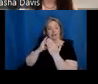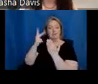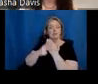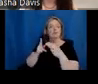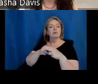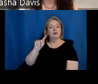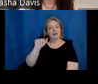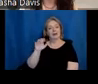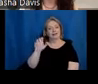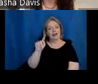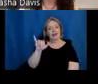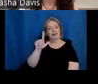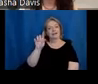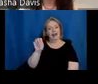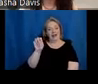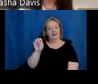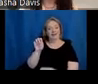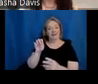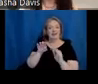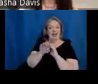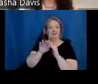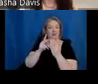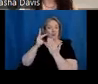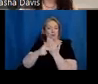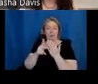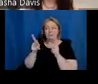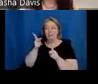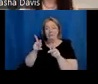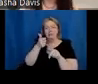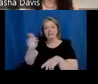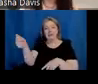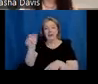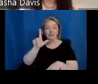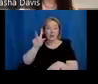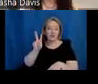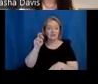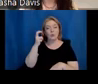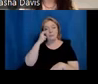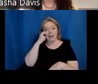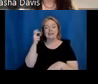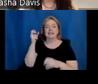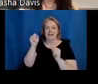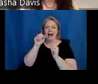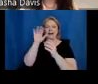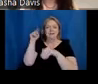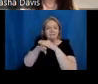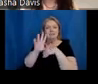that serves people who are low vision or blind. All of that information can be found on our website.